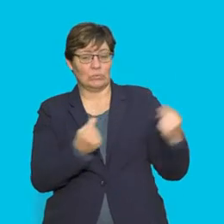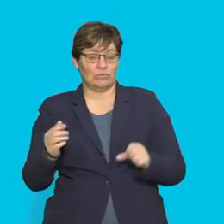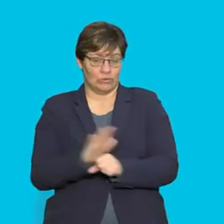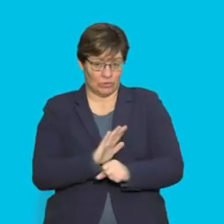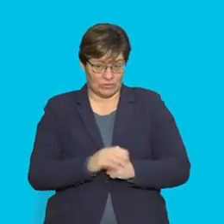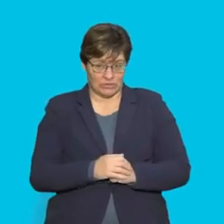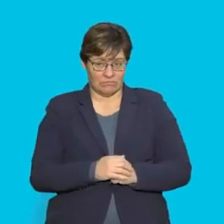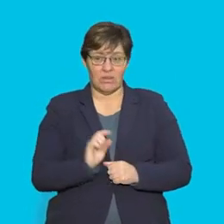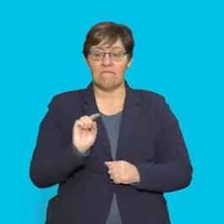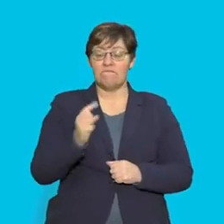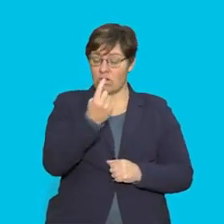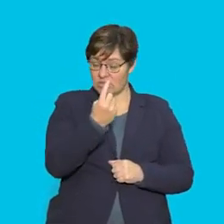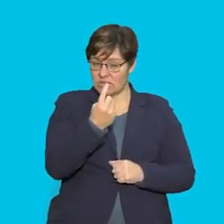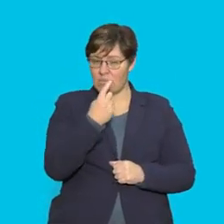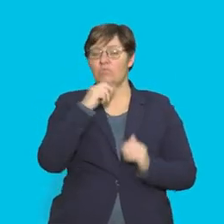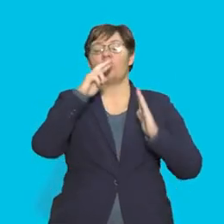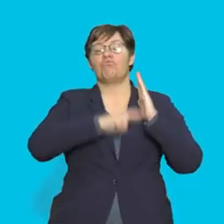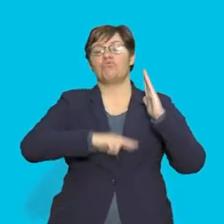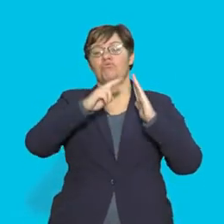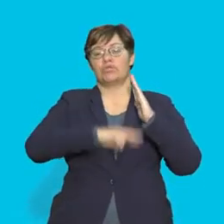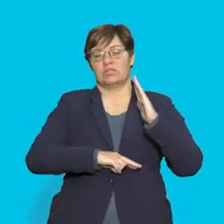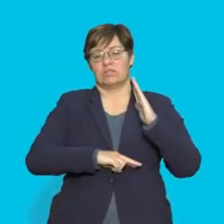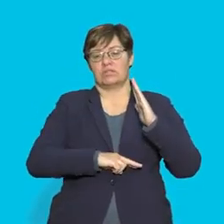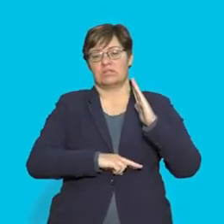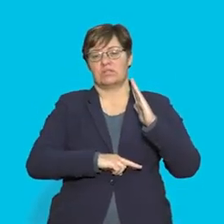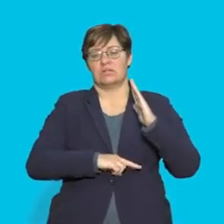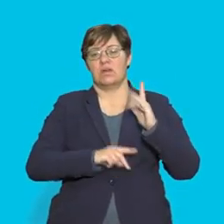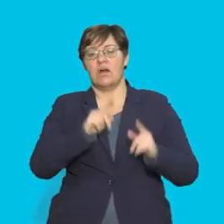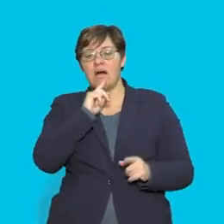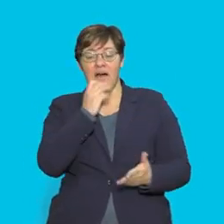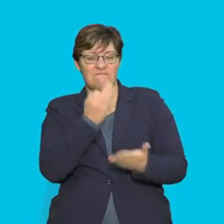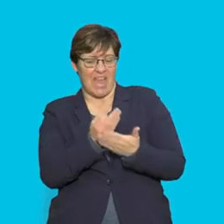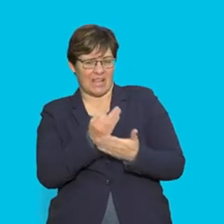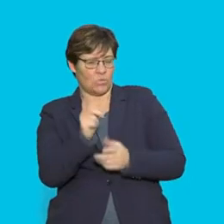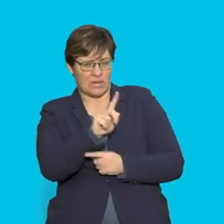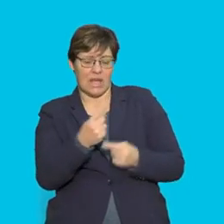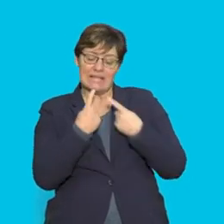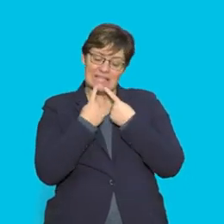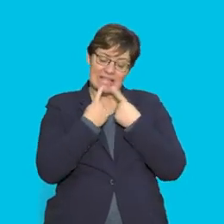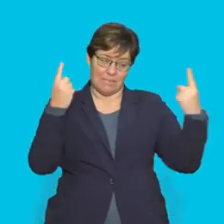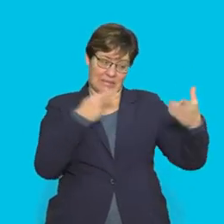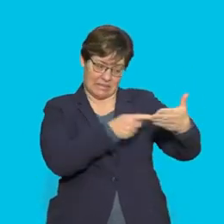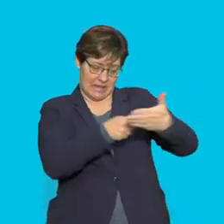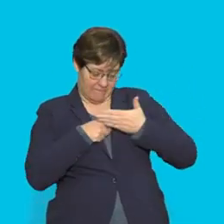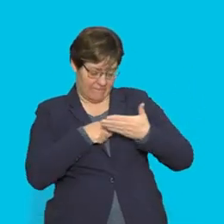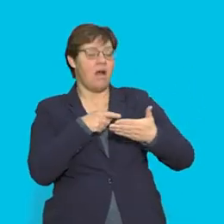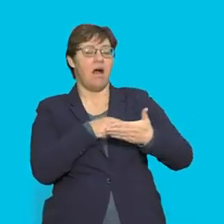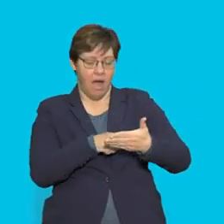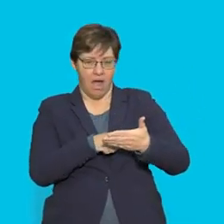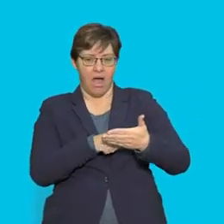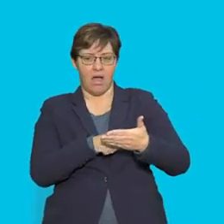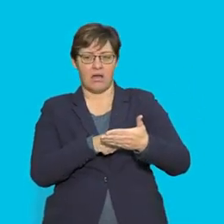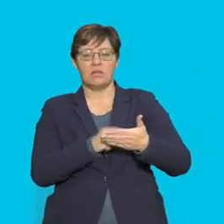So firstly, you need to make sure that you read through the facts part. This will be the statement that I give you. So